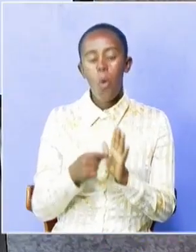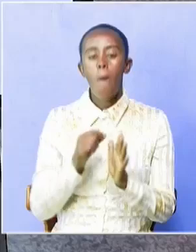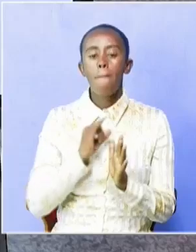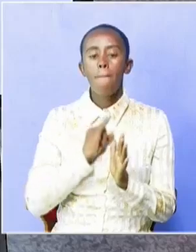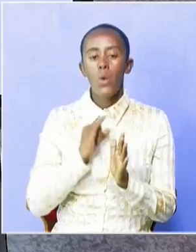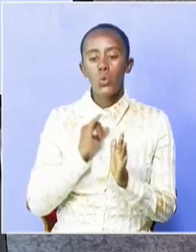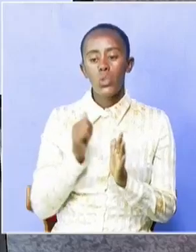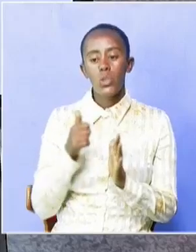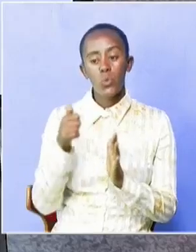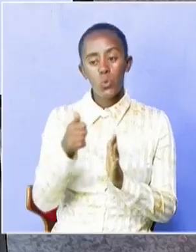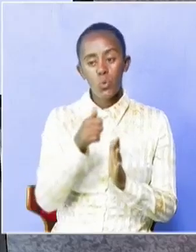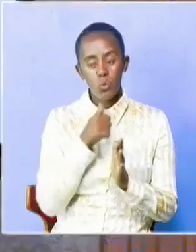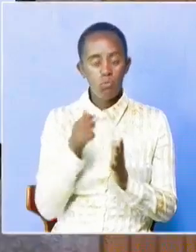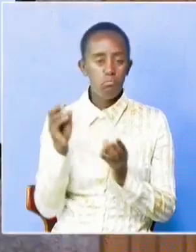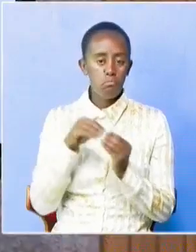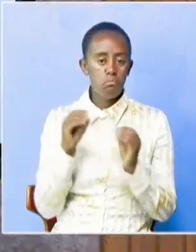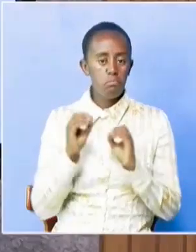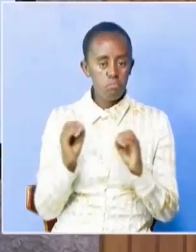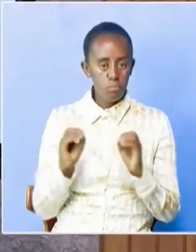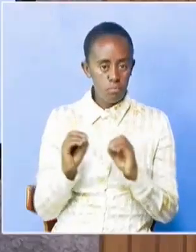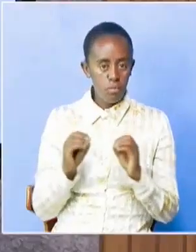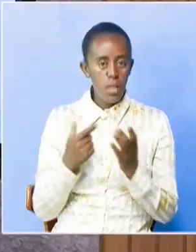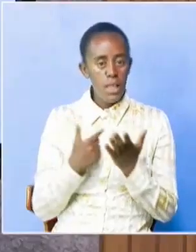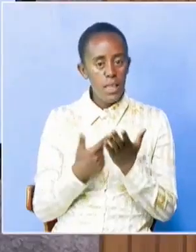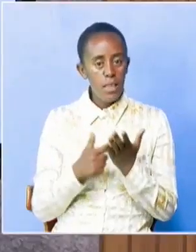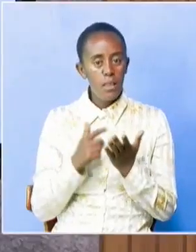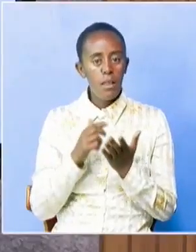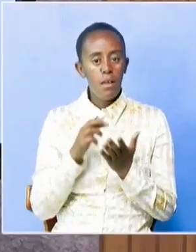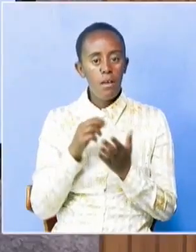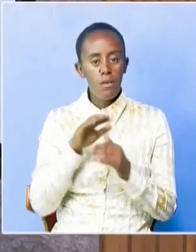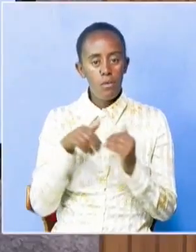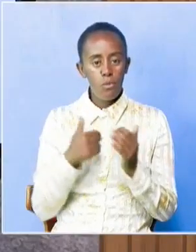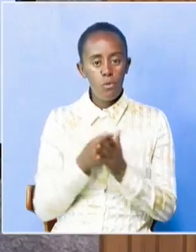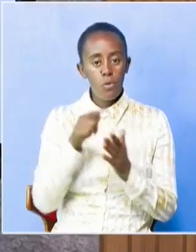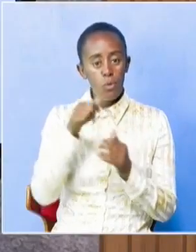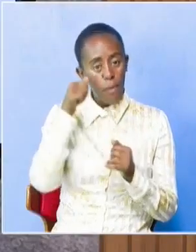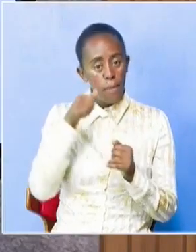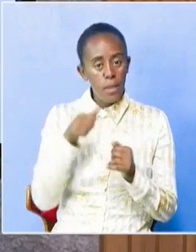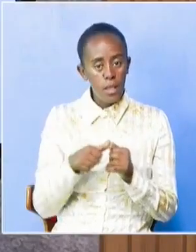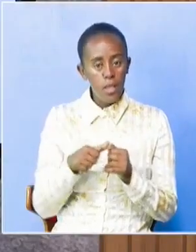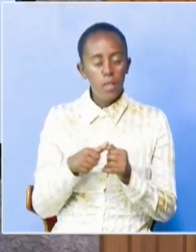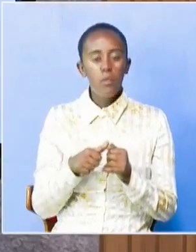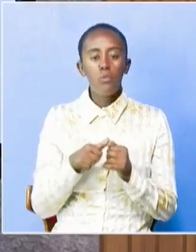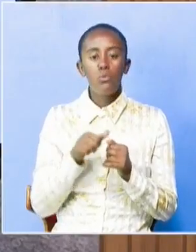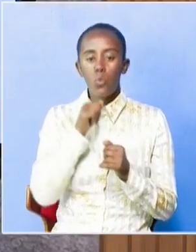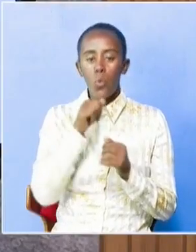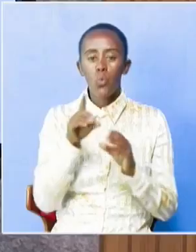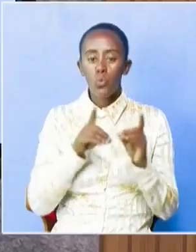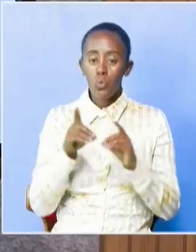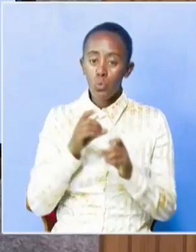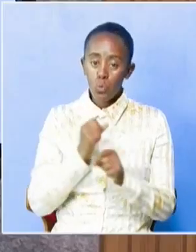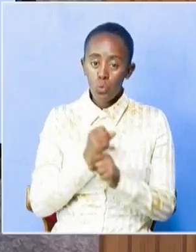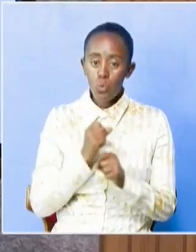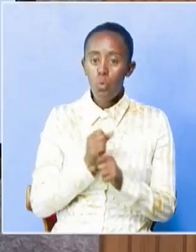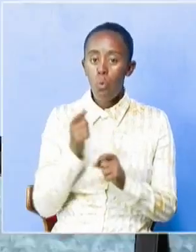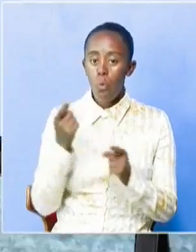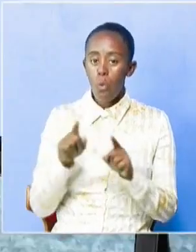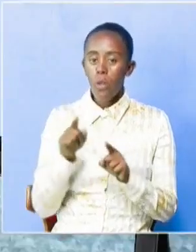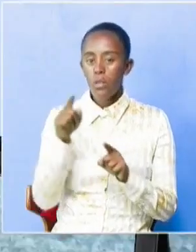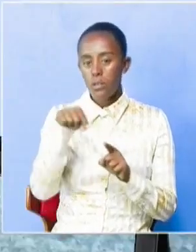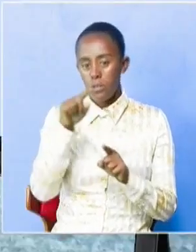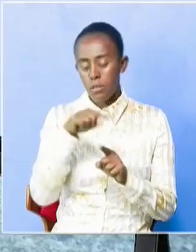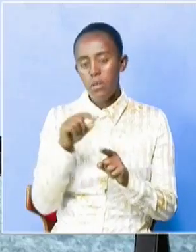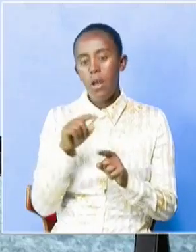on its own without adding apostrophe. These are the rules that you must remember not to do when you are